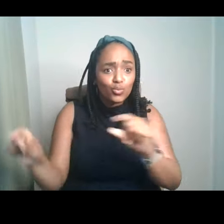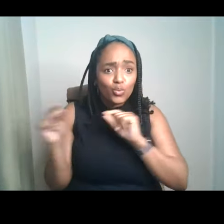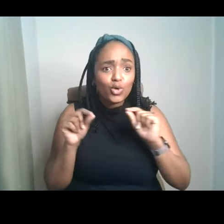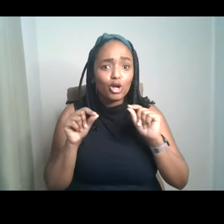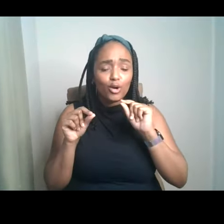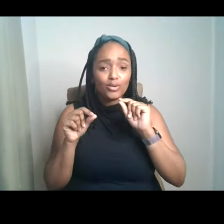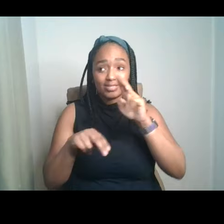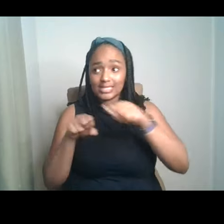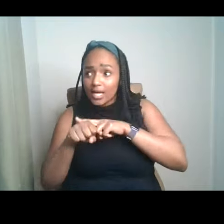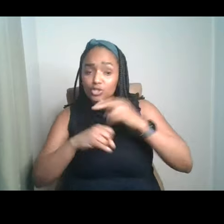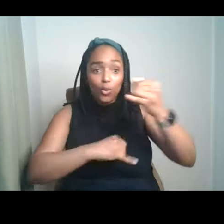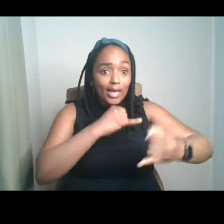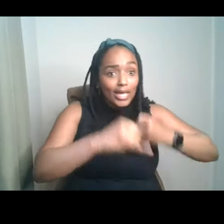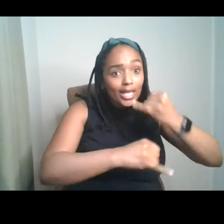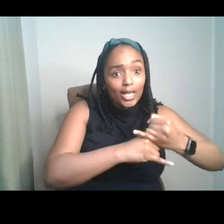actually media.